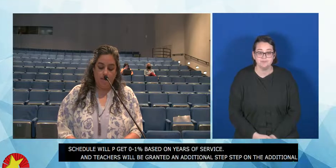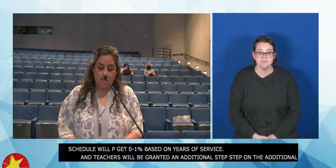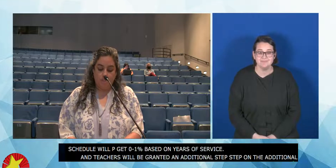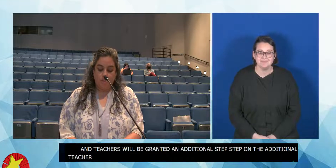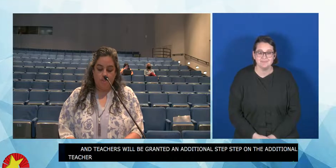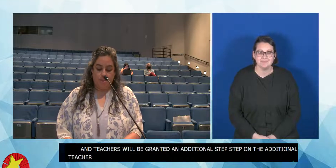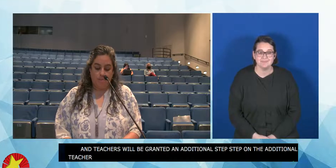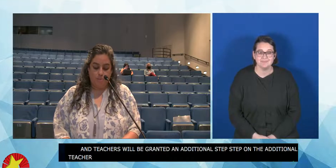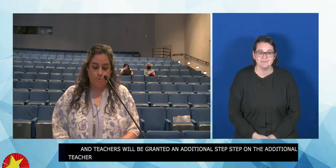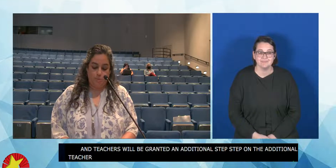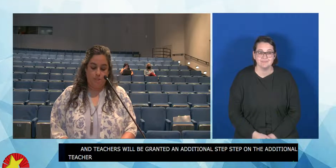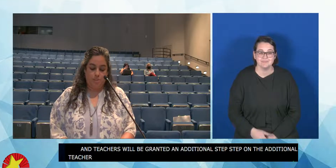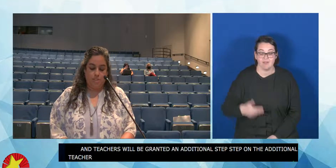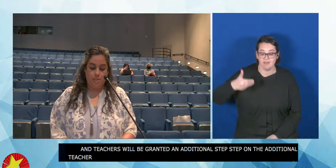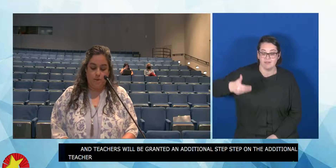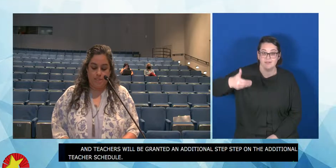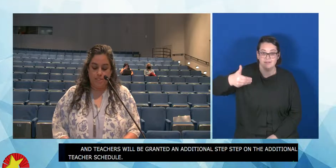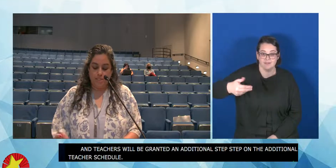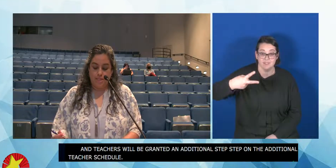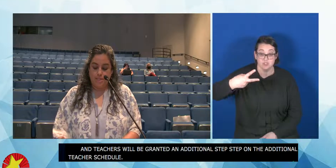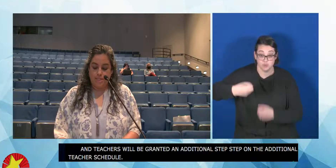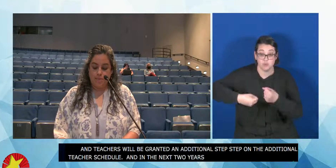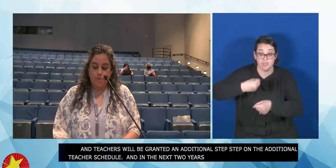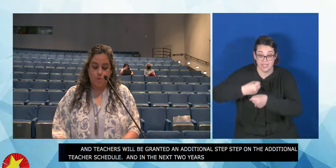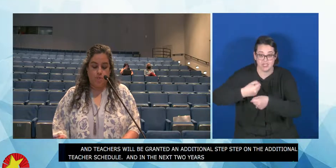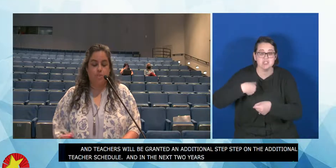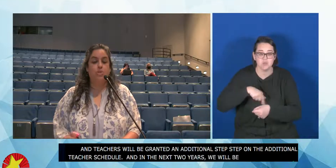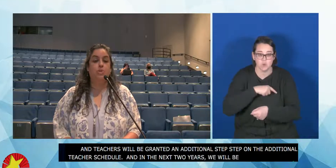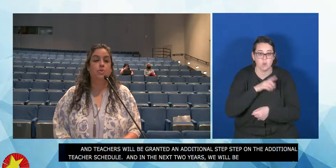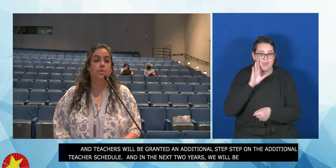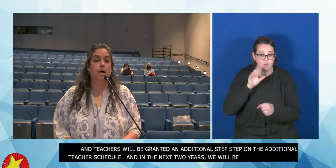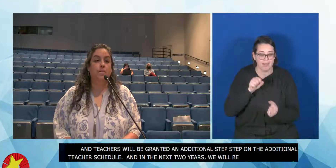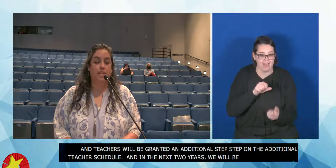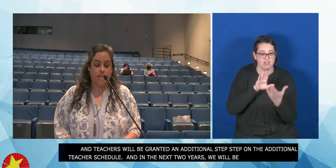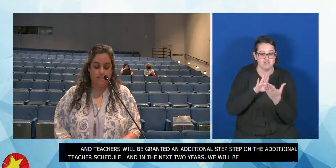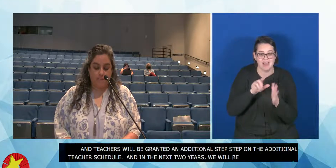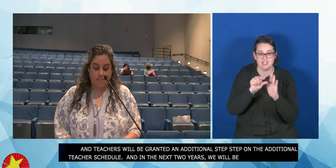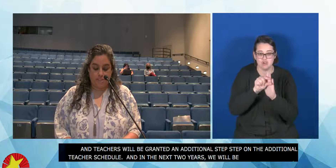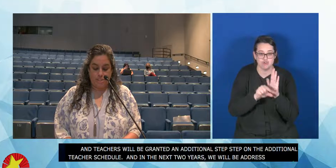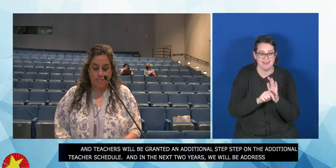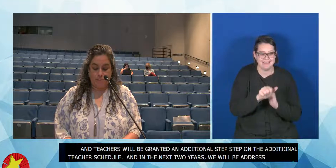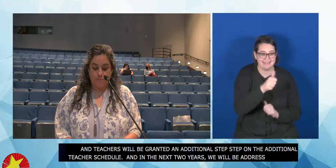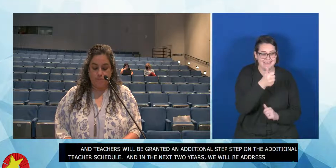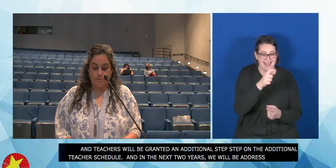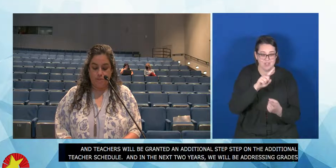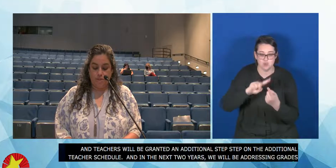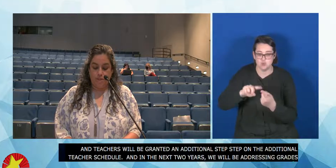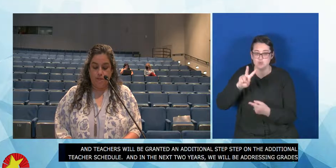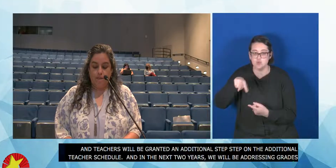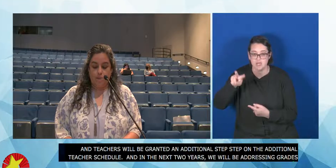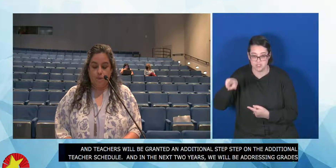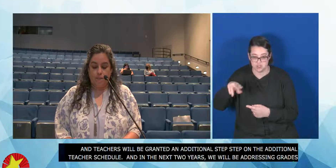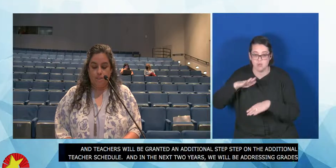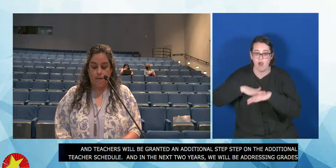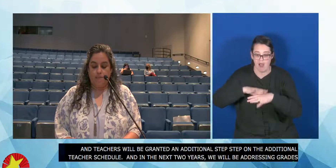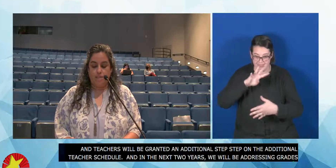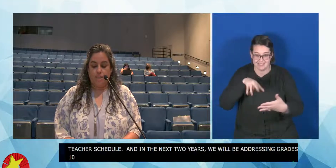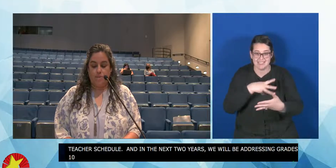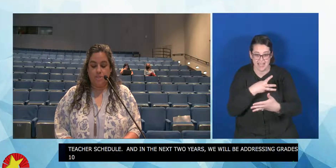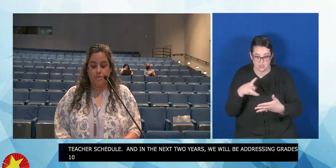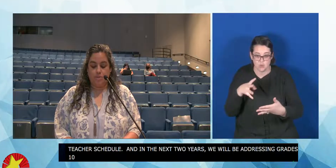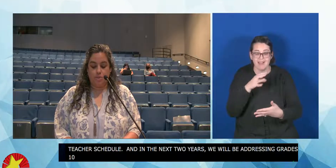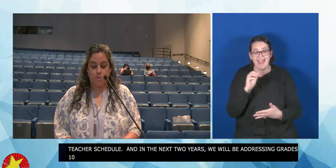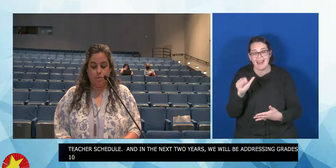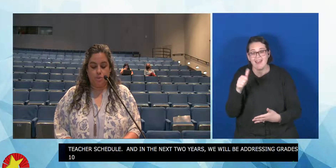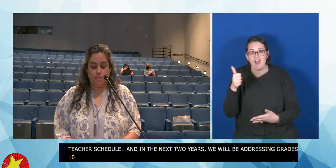In the next 2 years, we will be addressing grades 10 through 22 on the classification salary schedule, as well as other